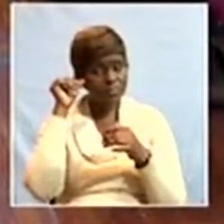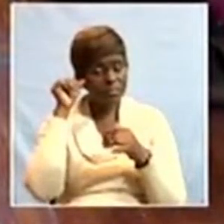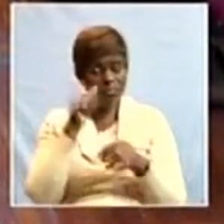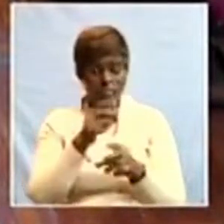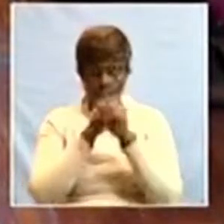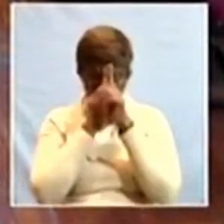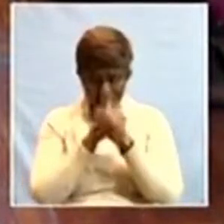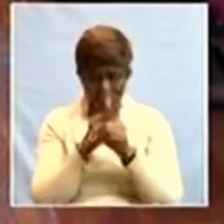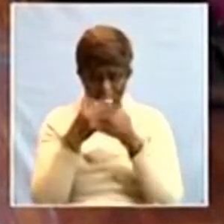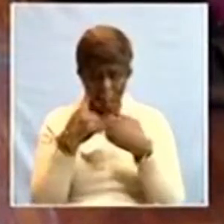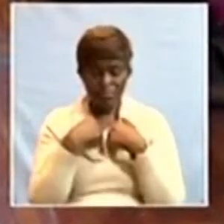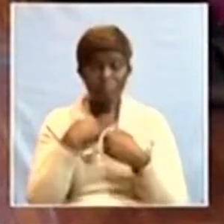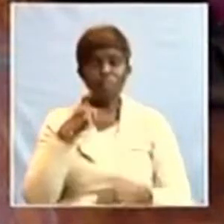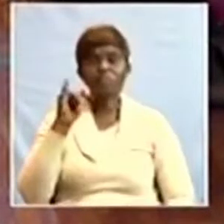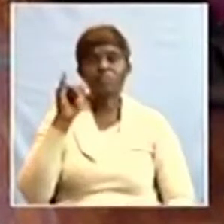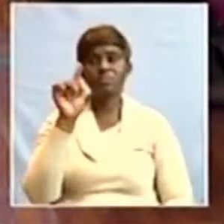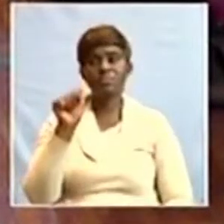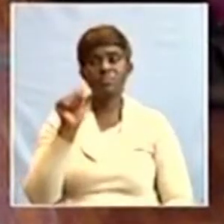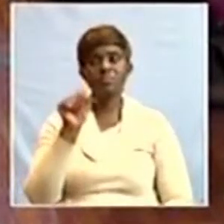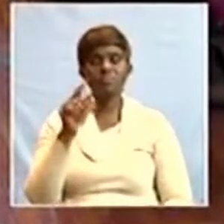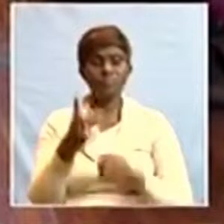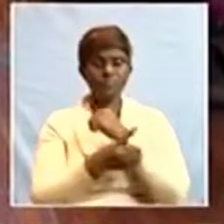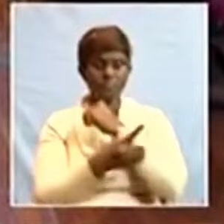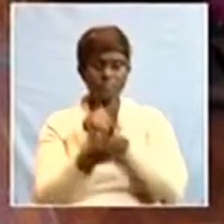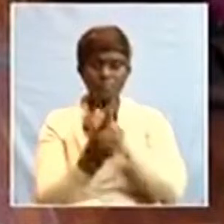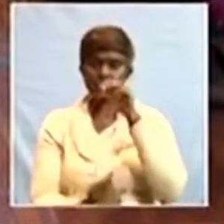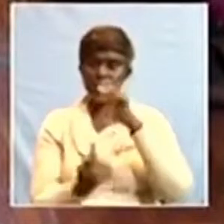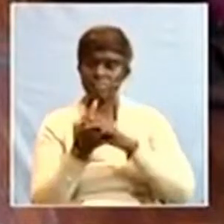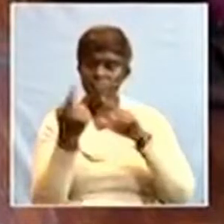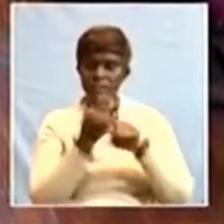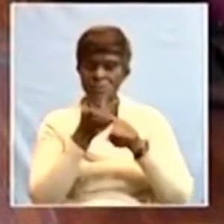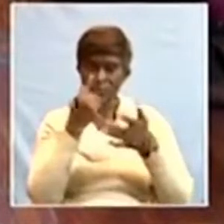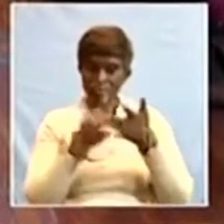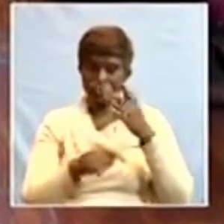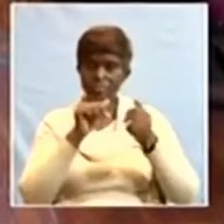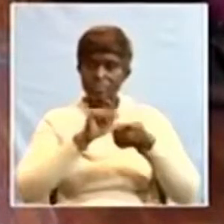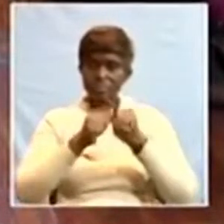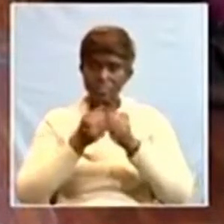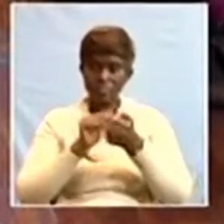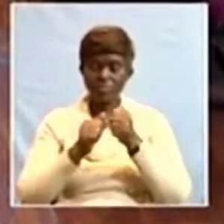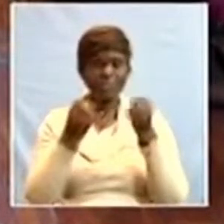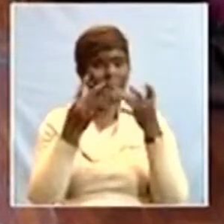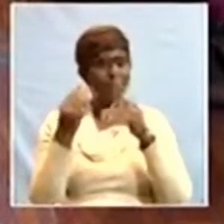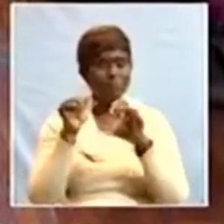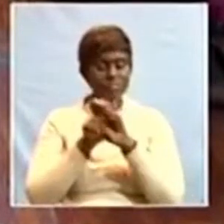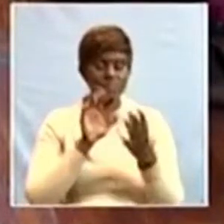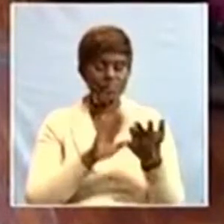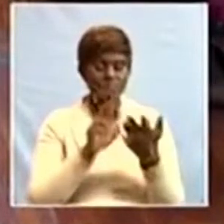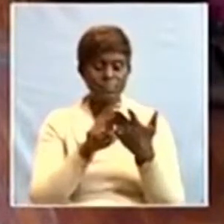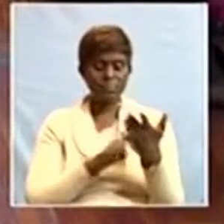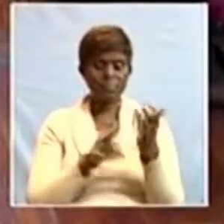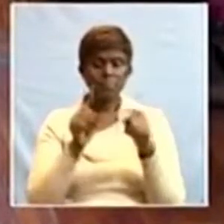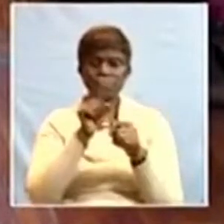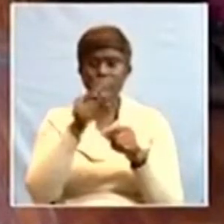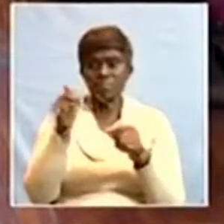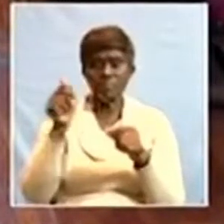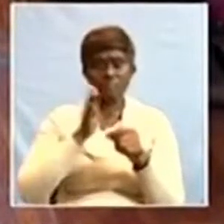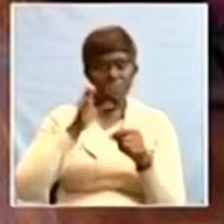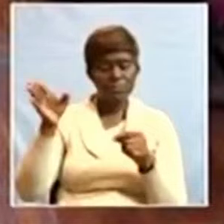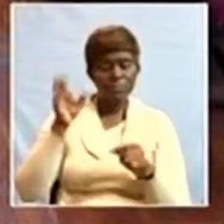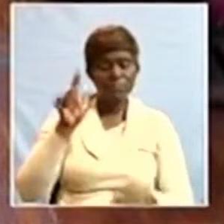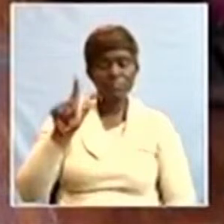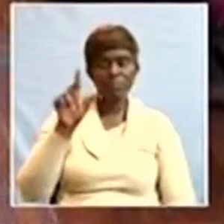decided to have the IT department arising from the main queries in this report. When you go to